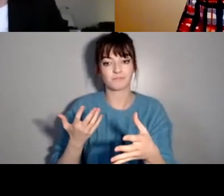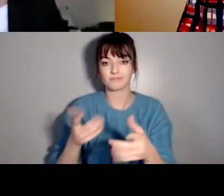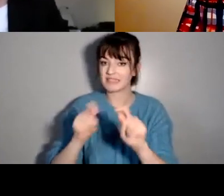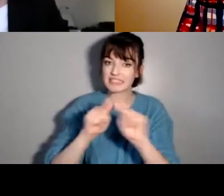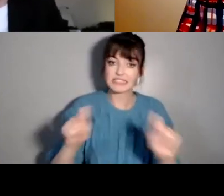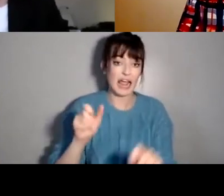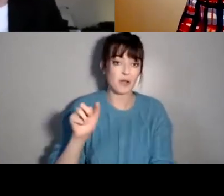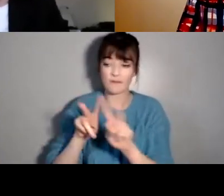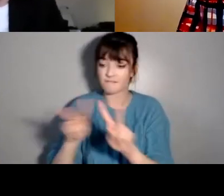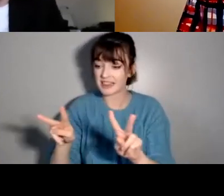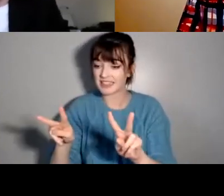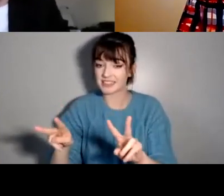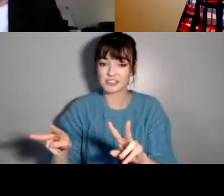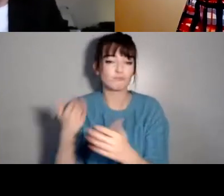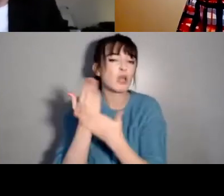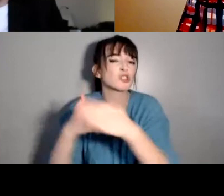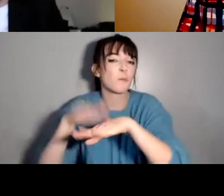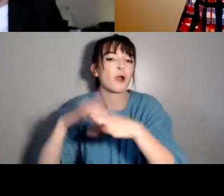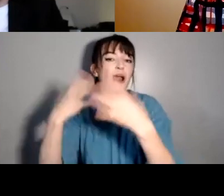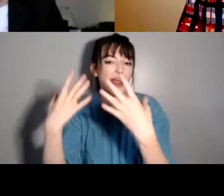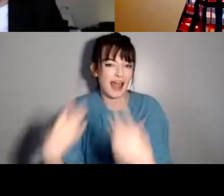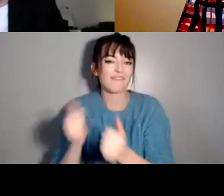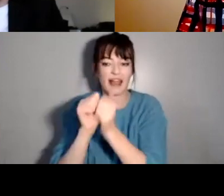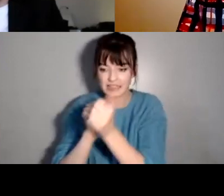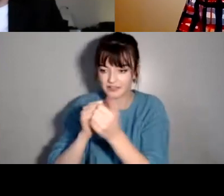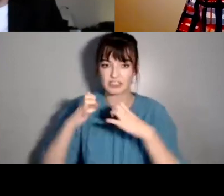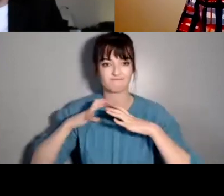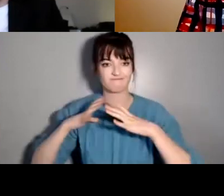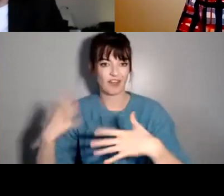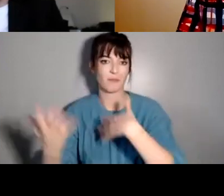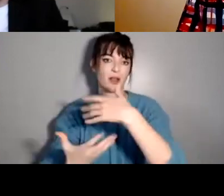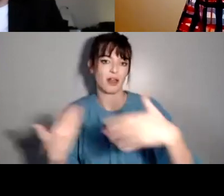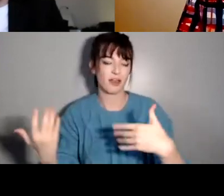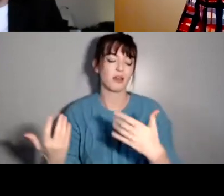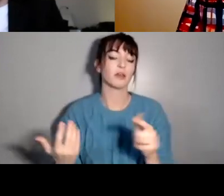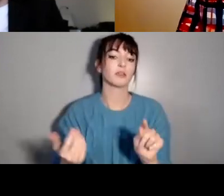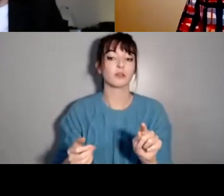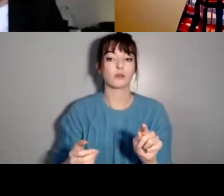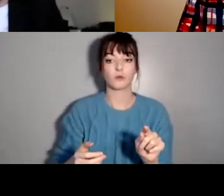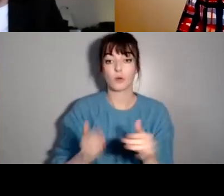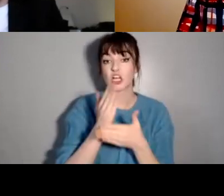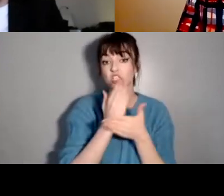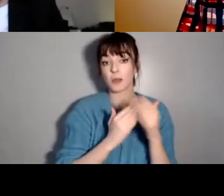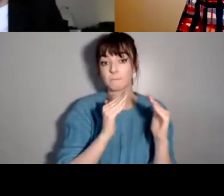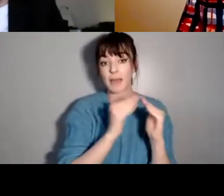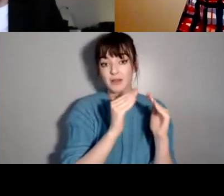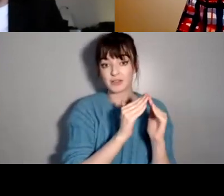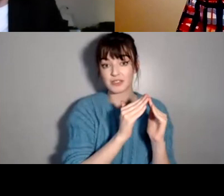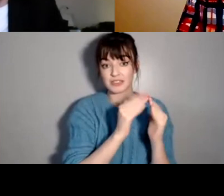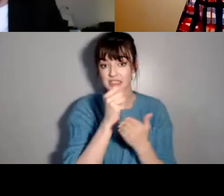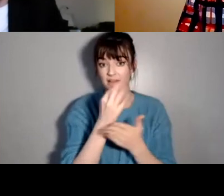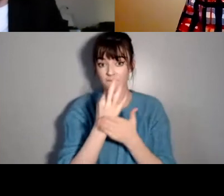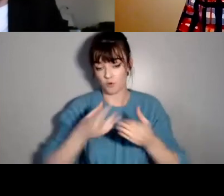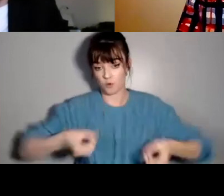or a village, somewhere that has amenities. If you think, you know, some of the houses would have several wheelchair users as